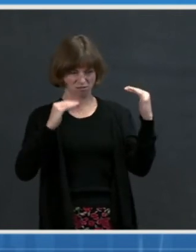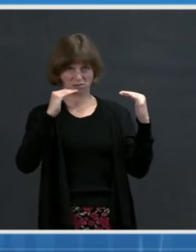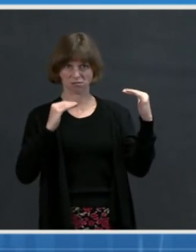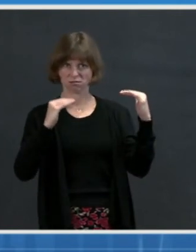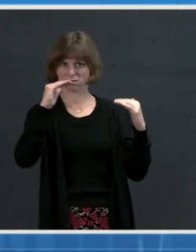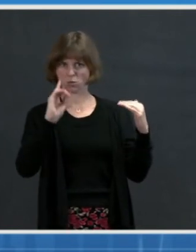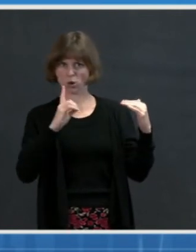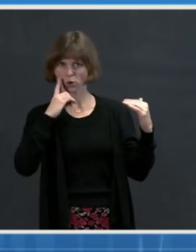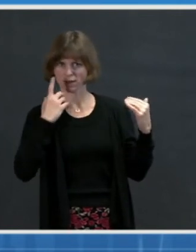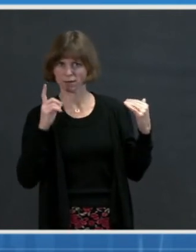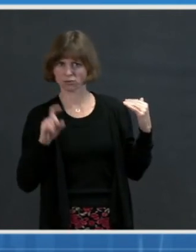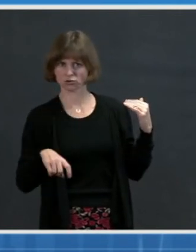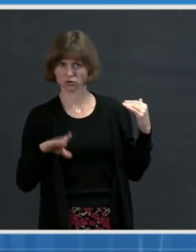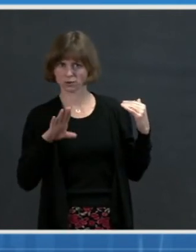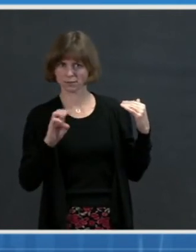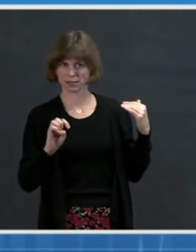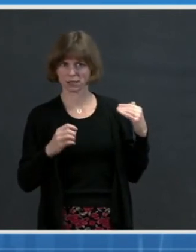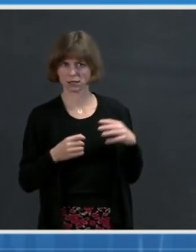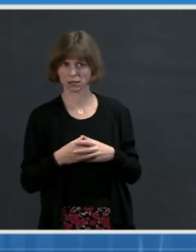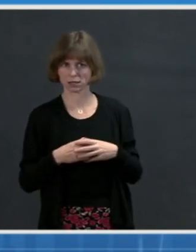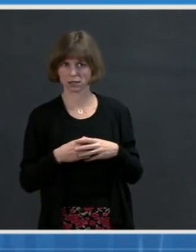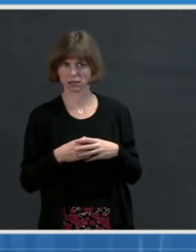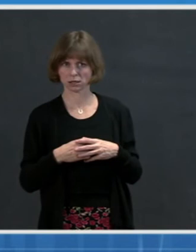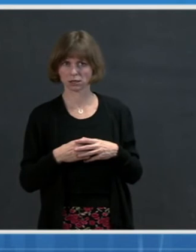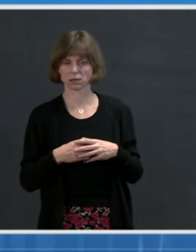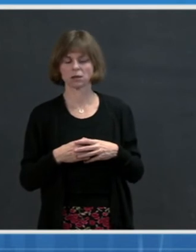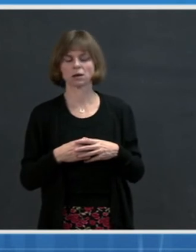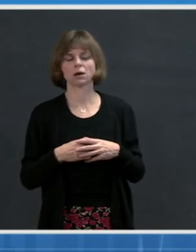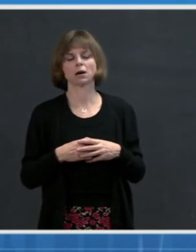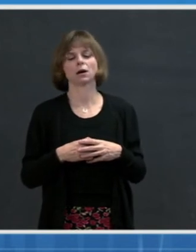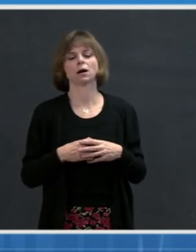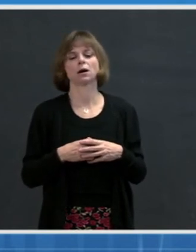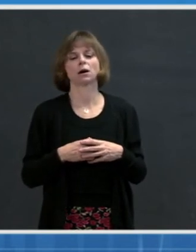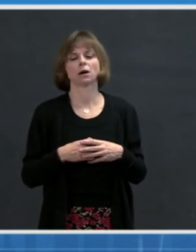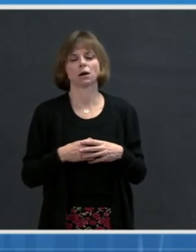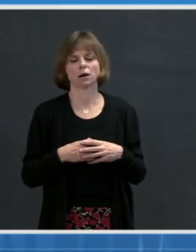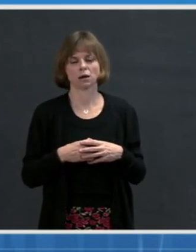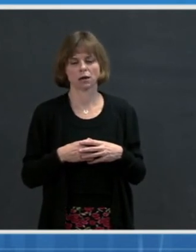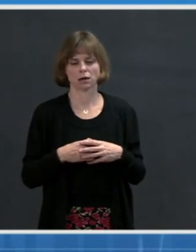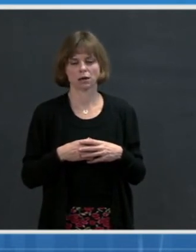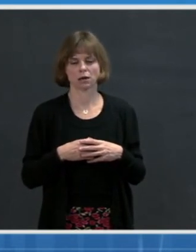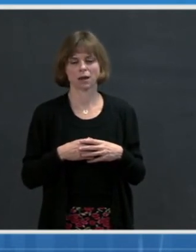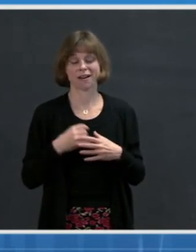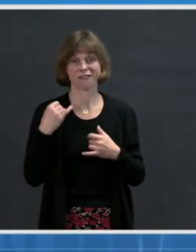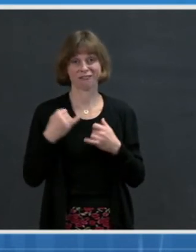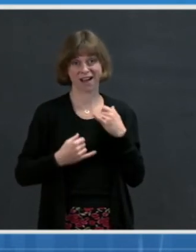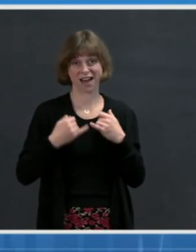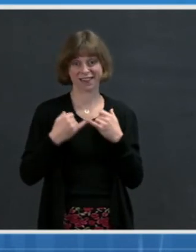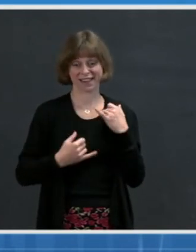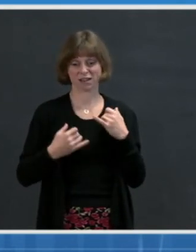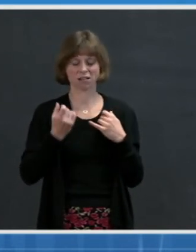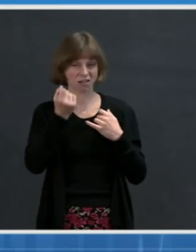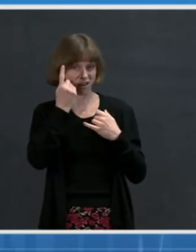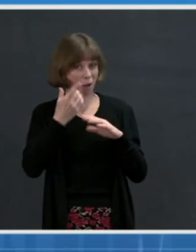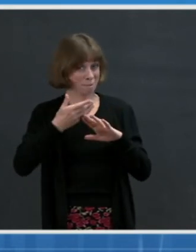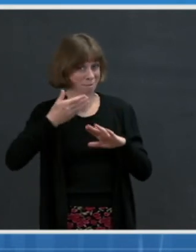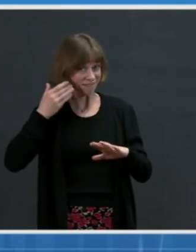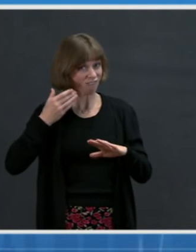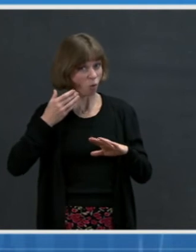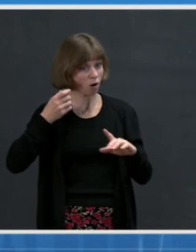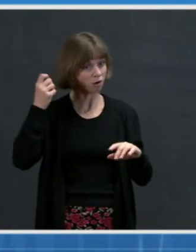finally, even before the weather hit, we were seeing a